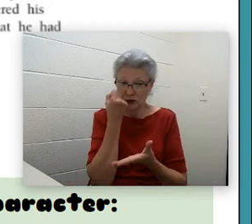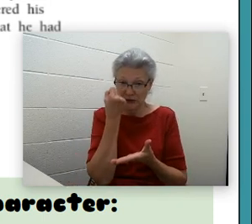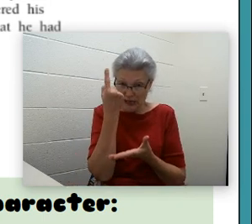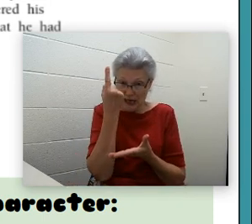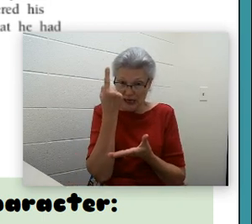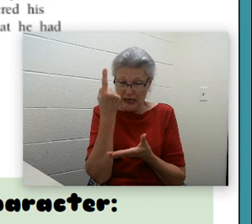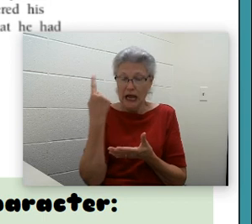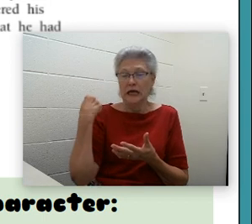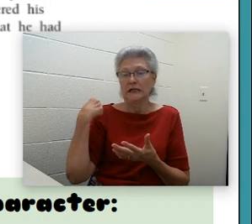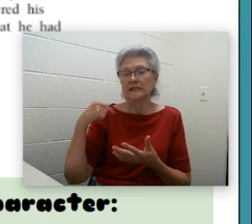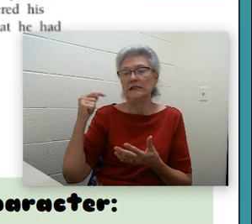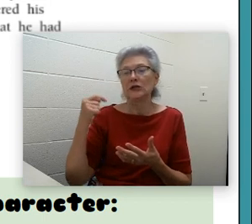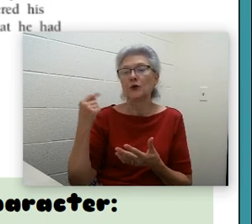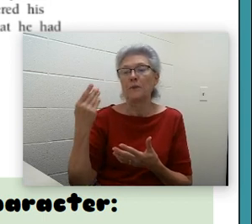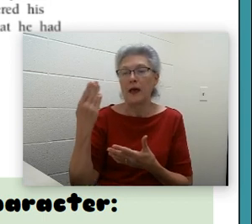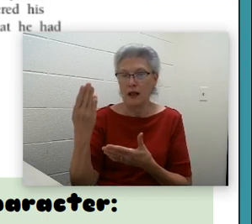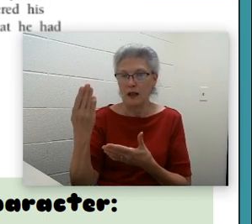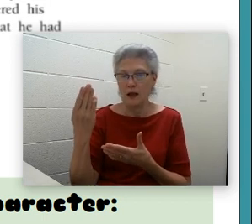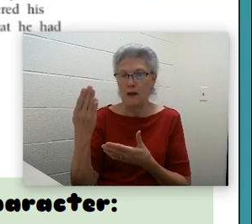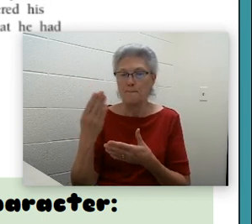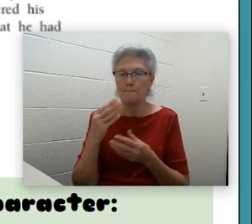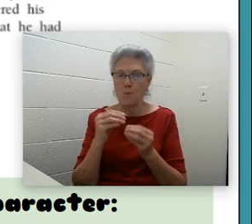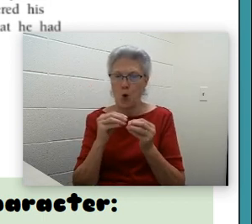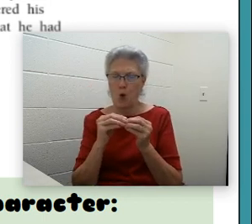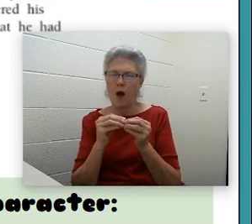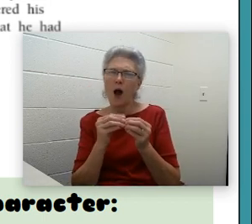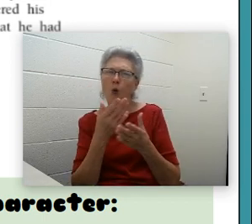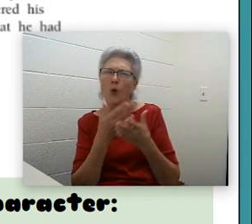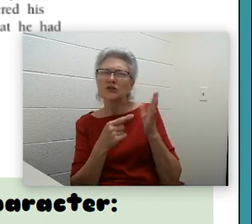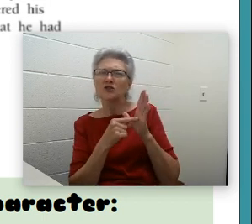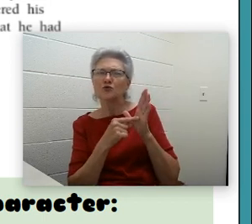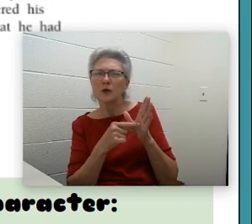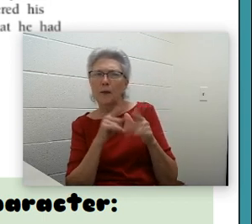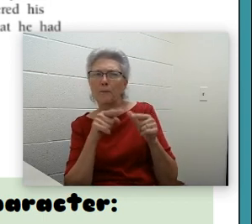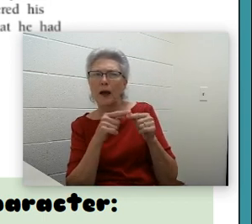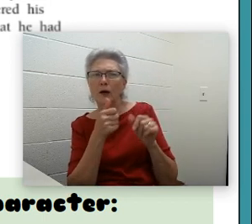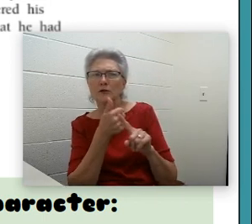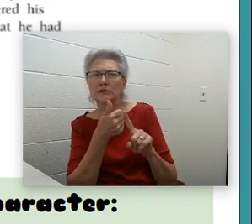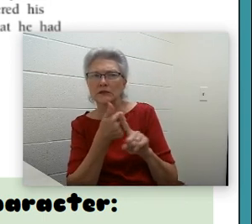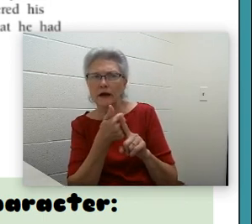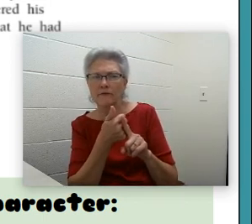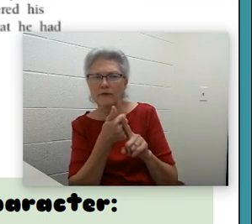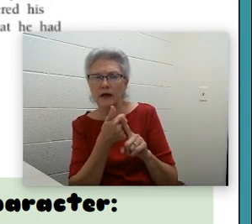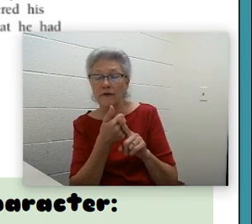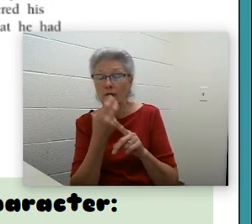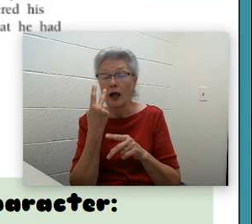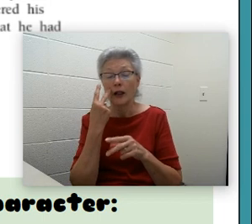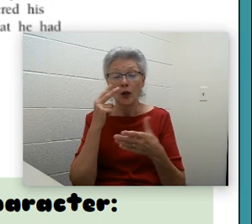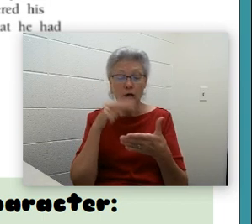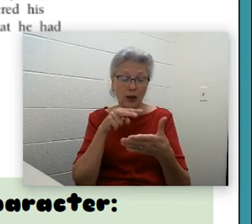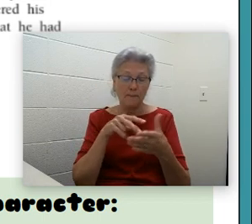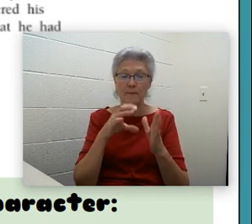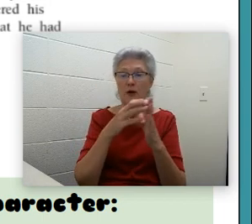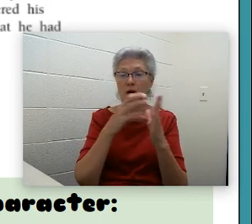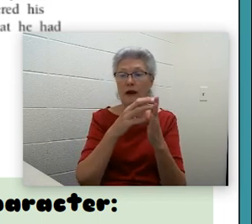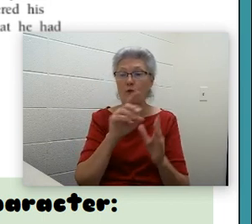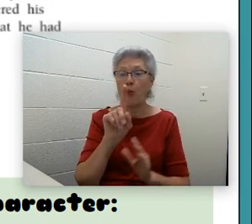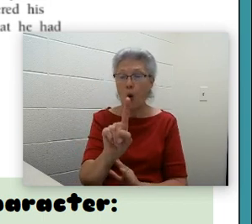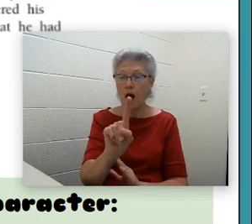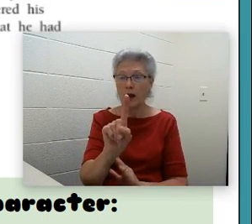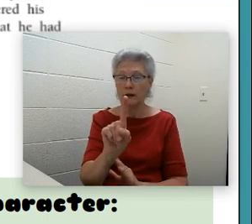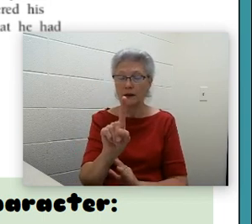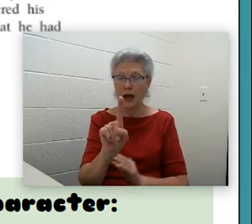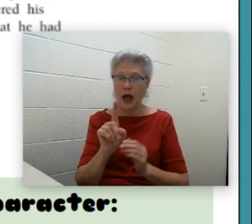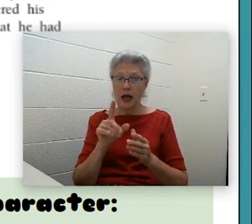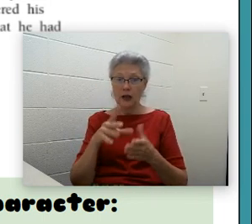understand Tinkerbell a little bit more. I want to know what she's revealing about herself. If I look back at paragraph 1, I actually